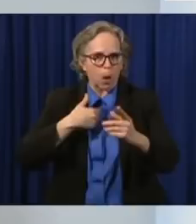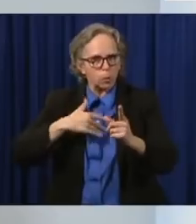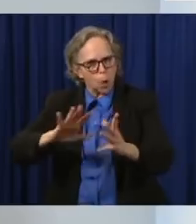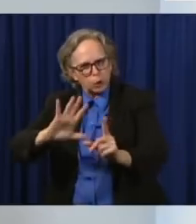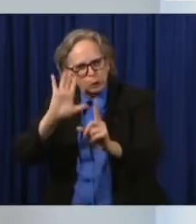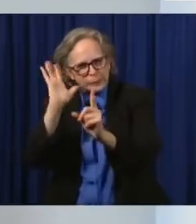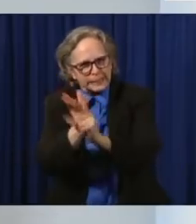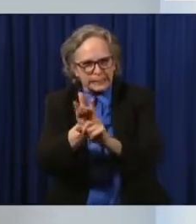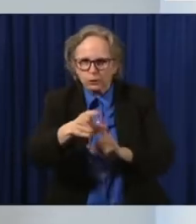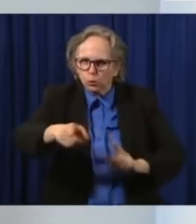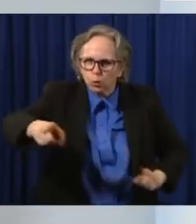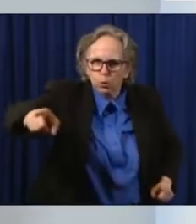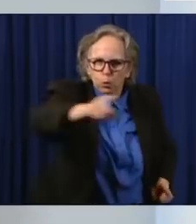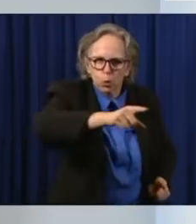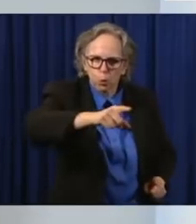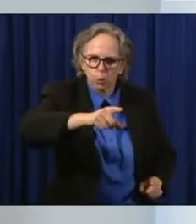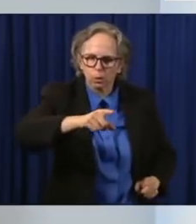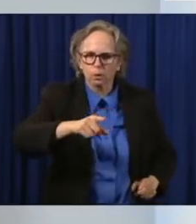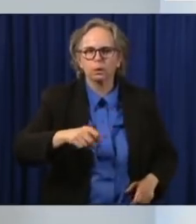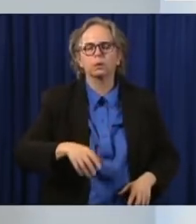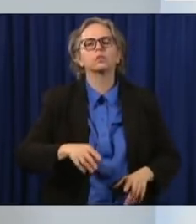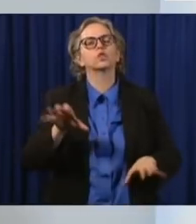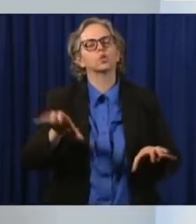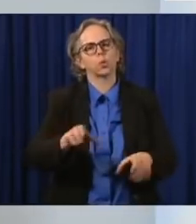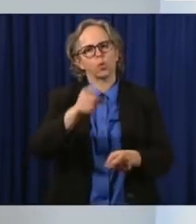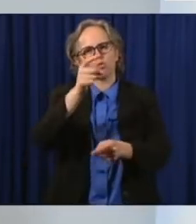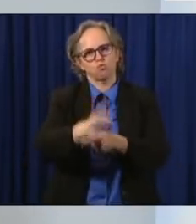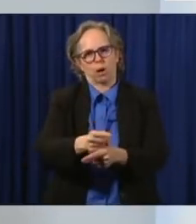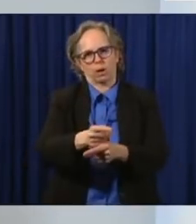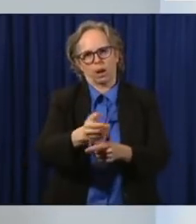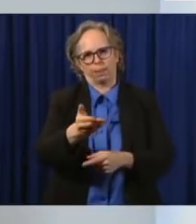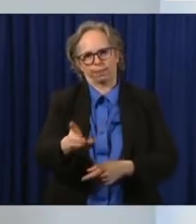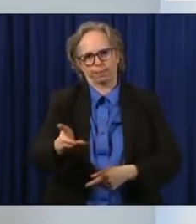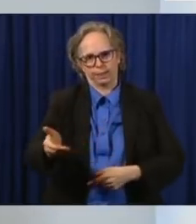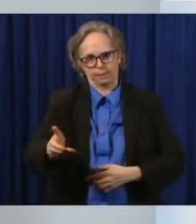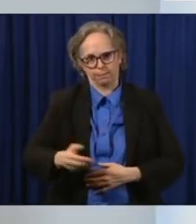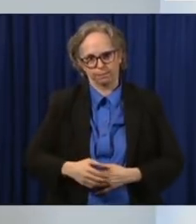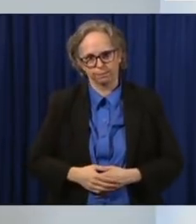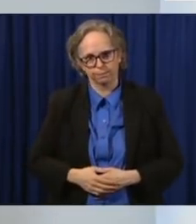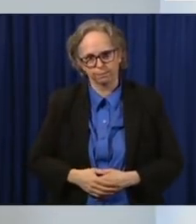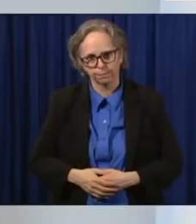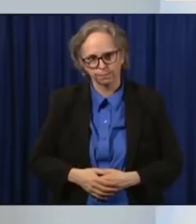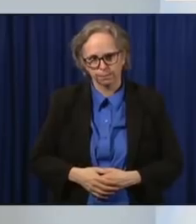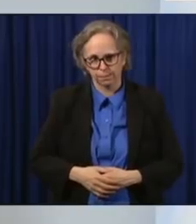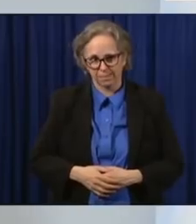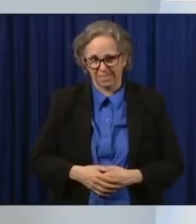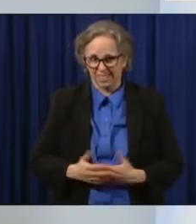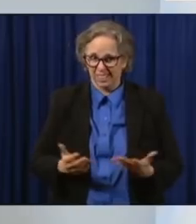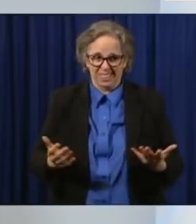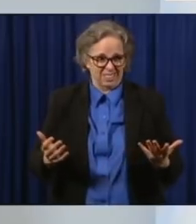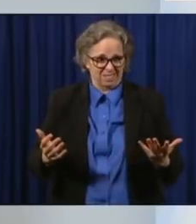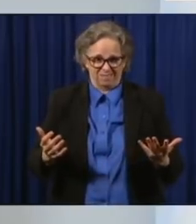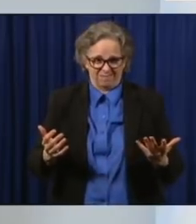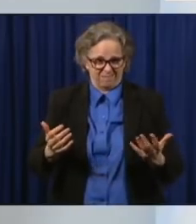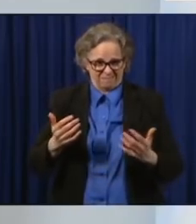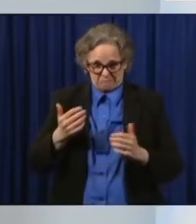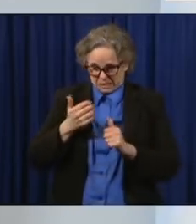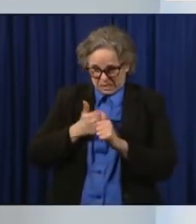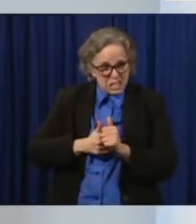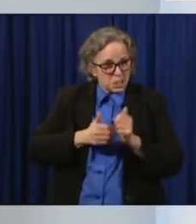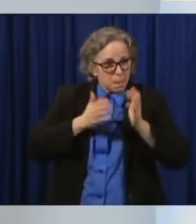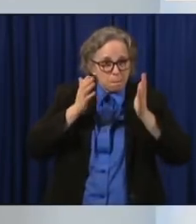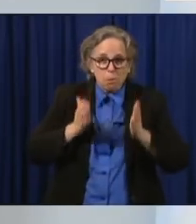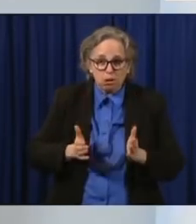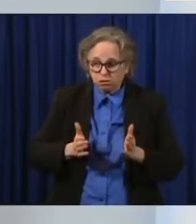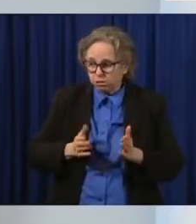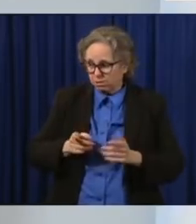other. Ultimately, it will be up to each one of us to do that. And we have